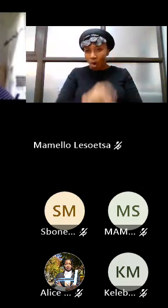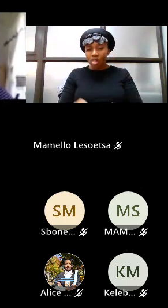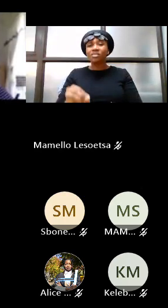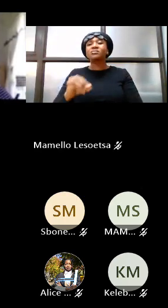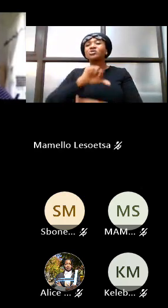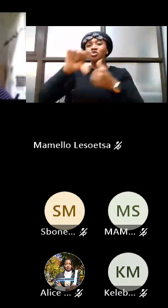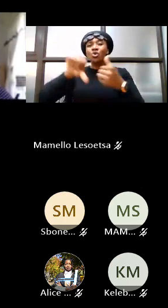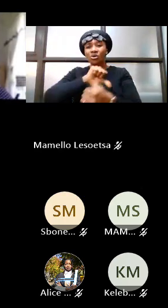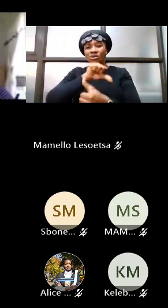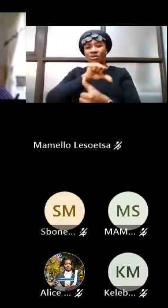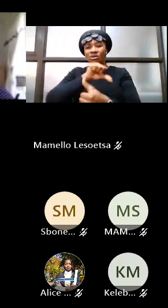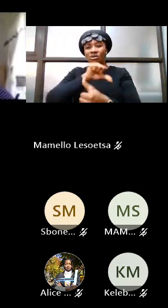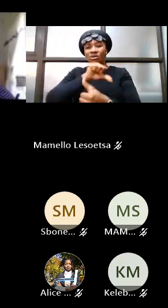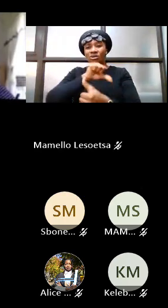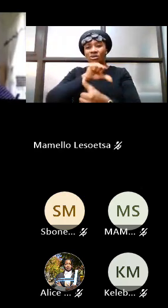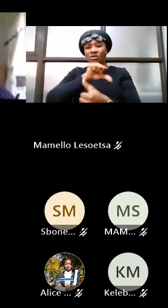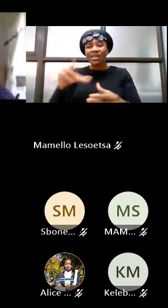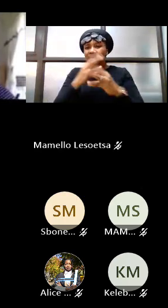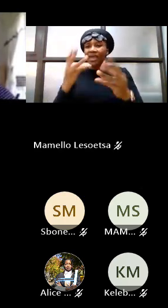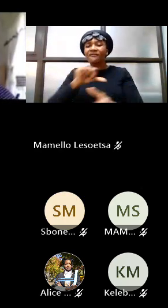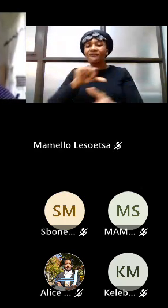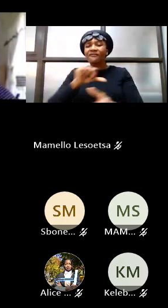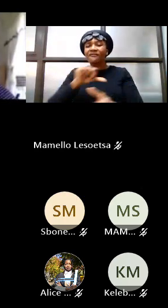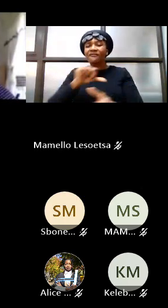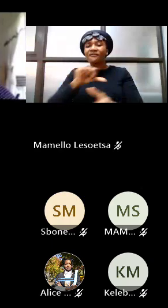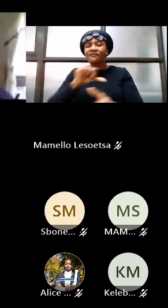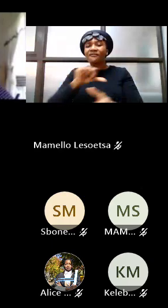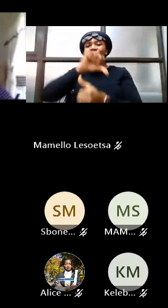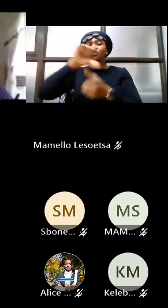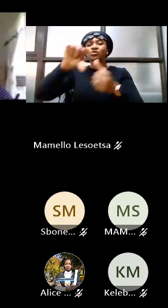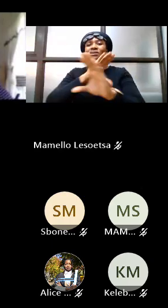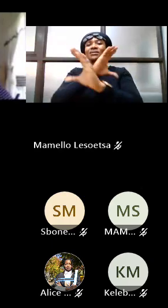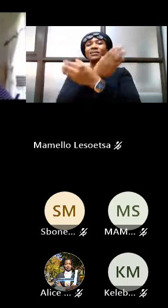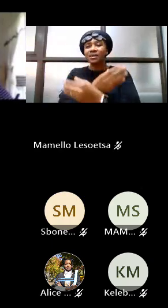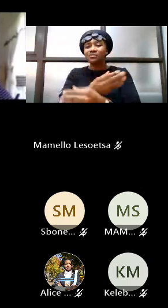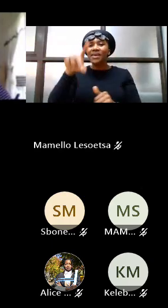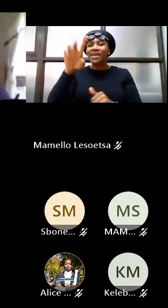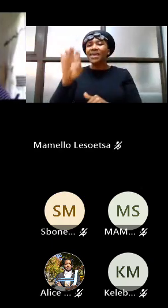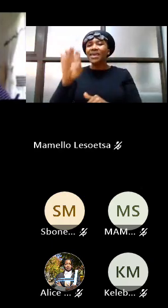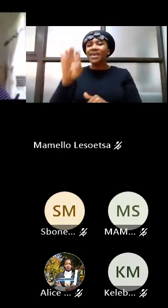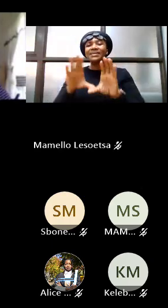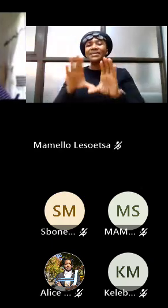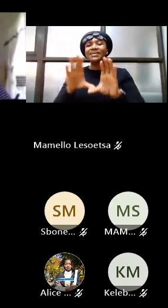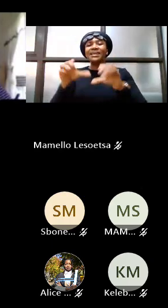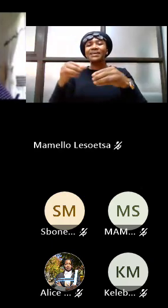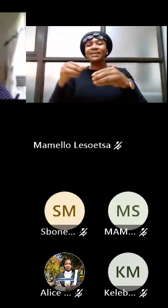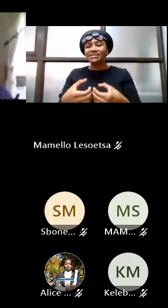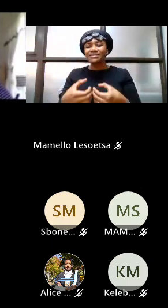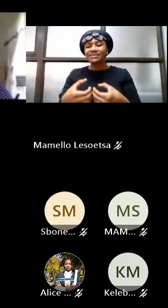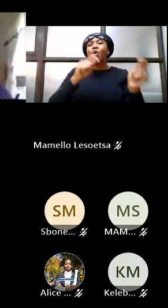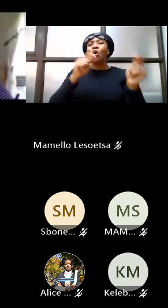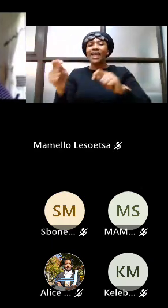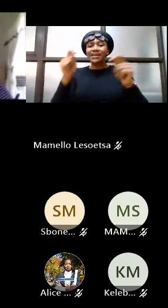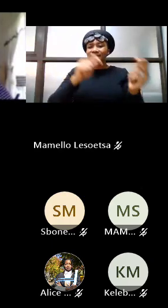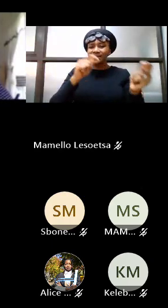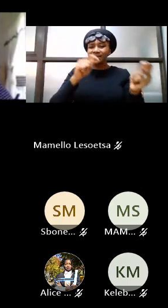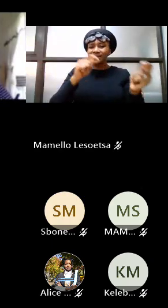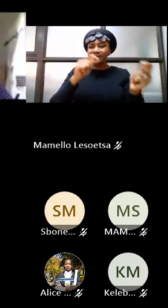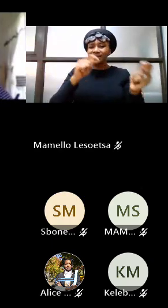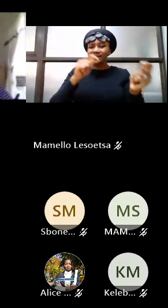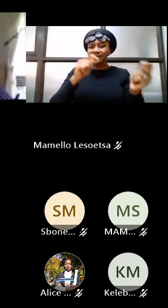be in social clubs, societies, protests, PE classes, events, sports clubs. It's just